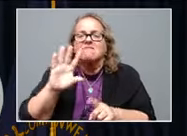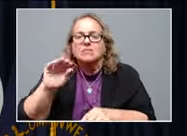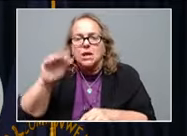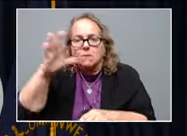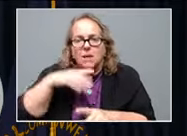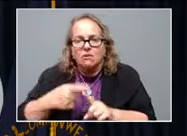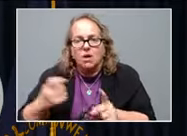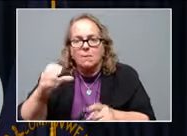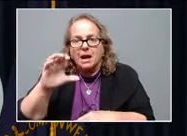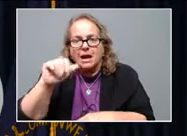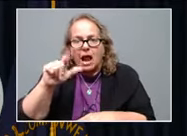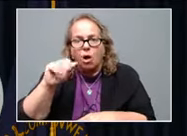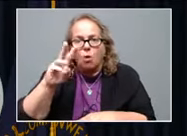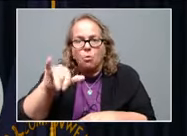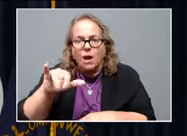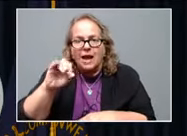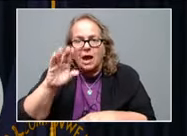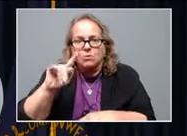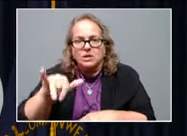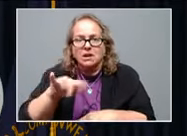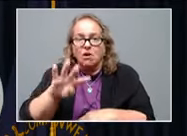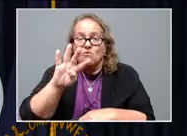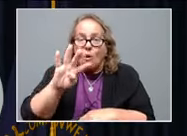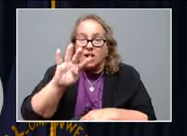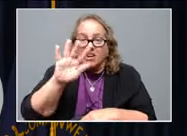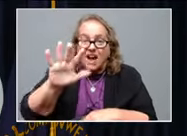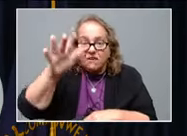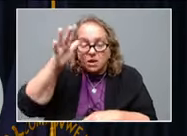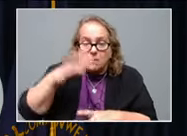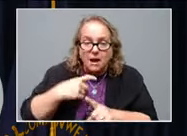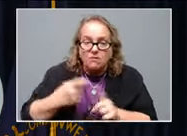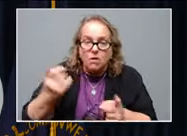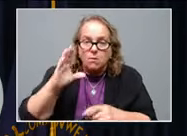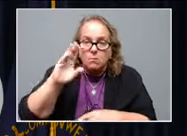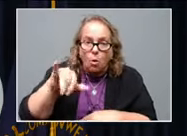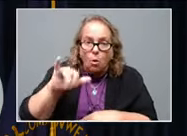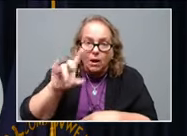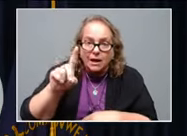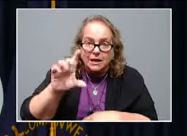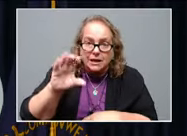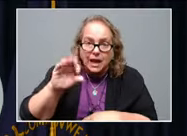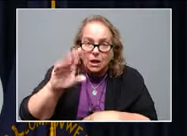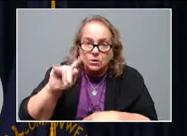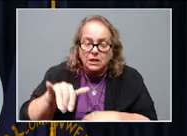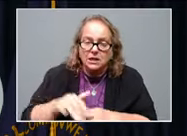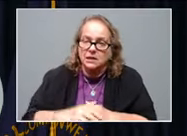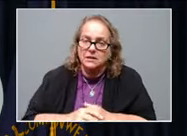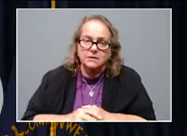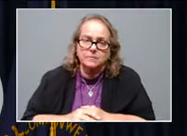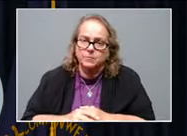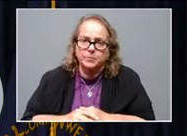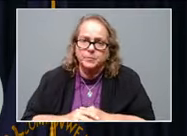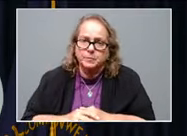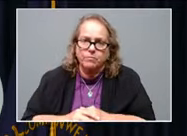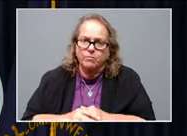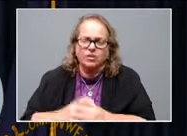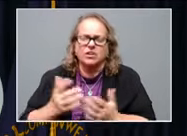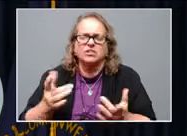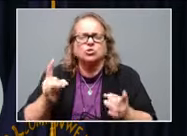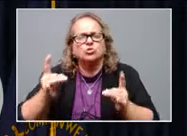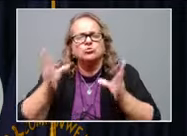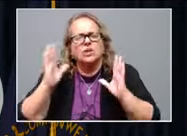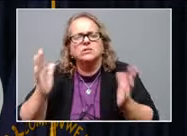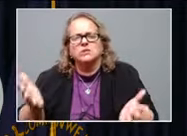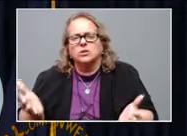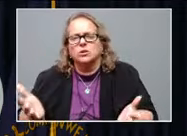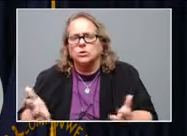Callaway County. I missed a 45-year-old man from Boyd County. Just tragic.